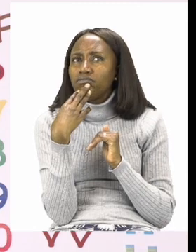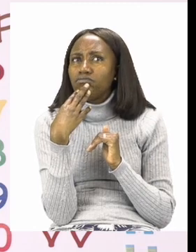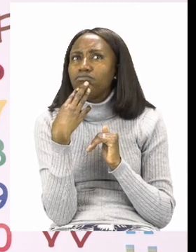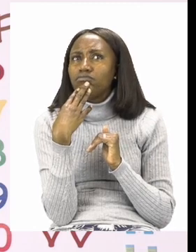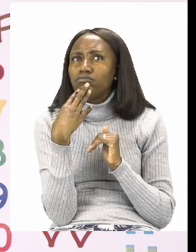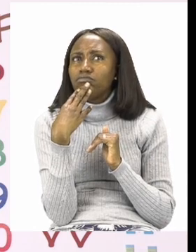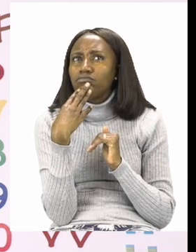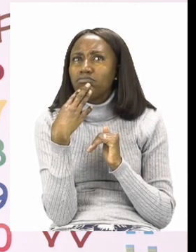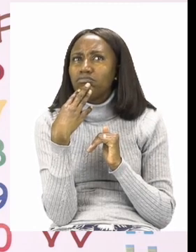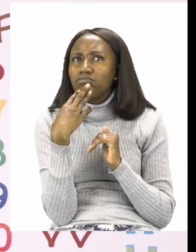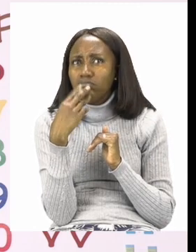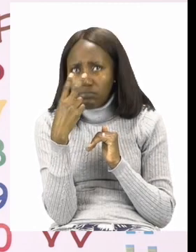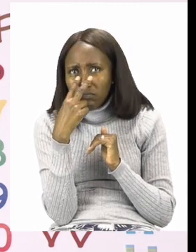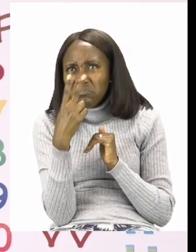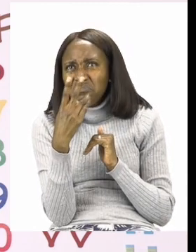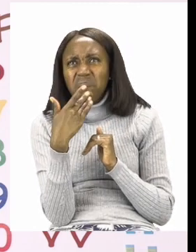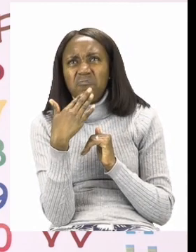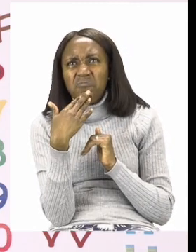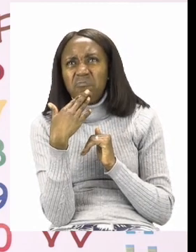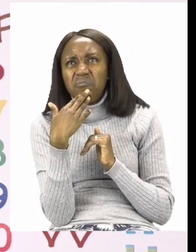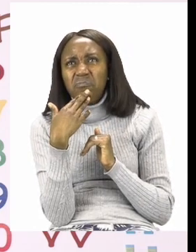Do you see anyone?